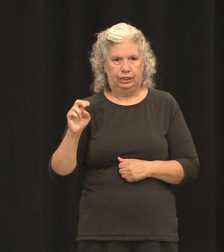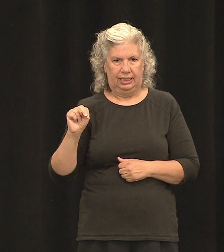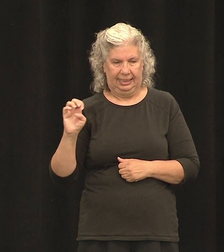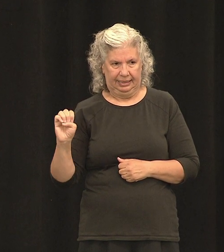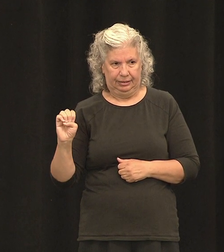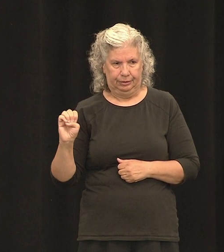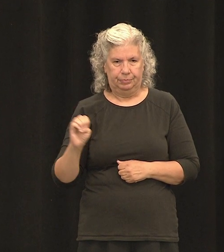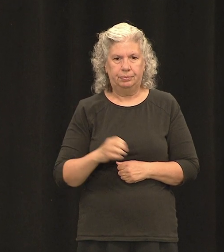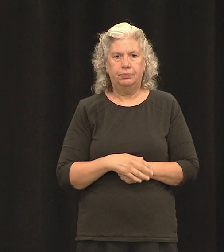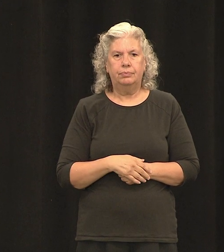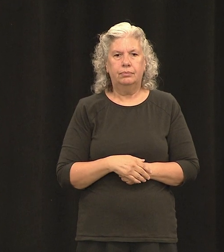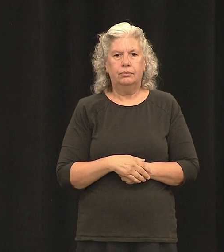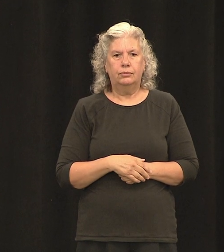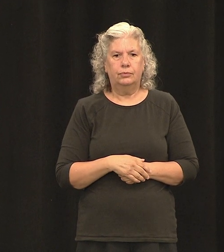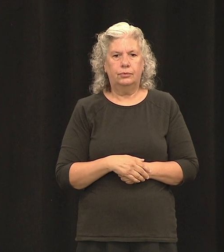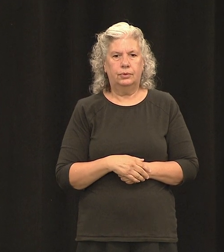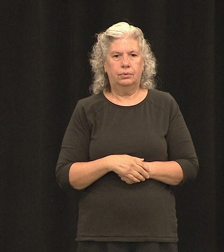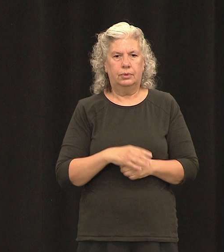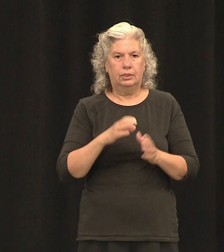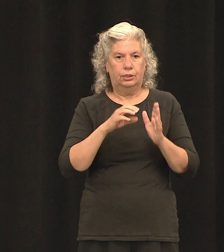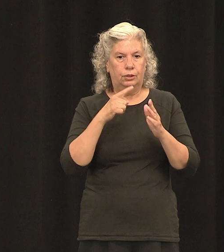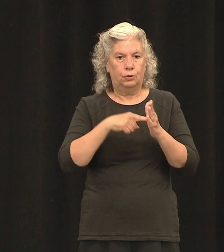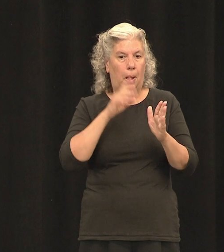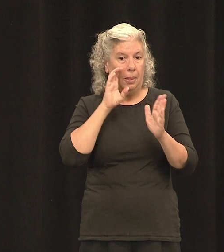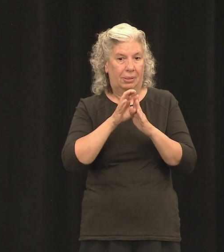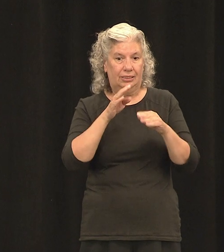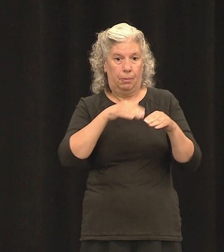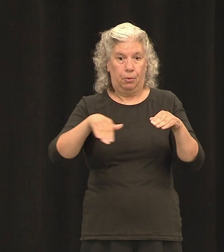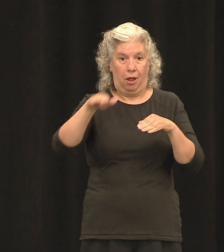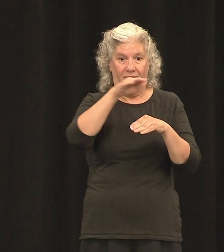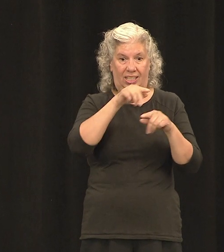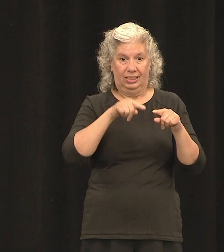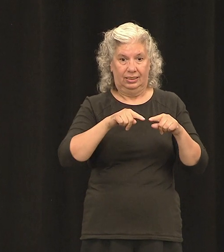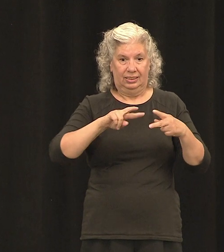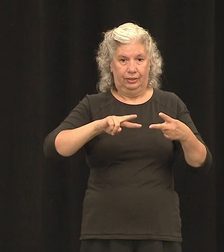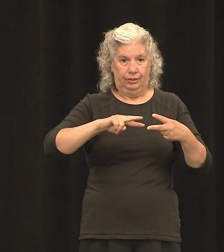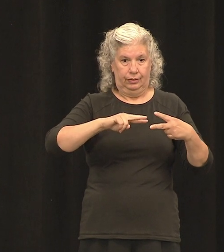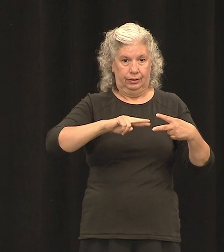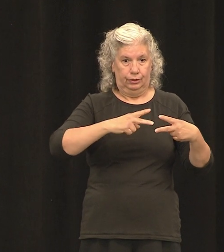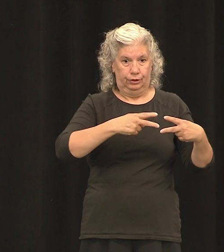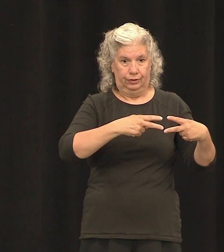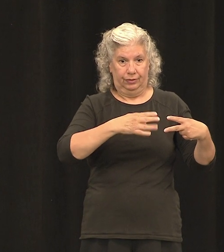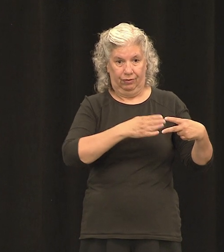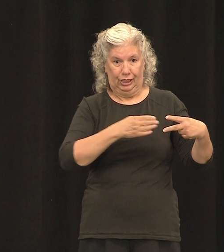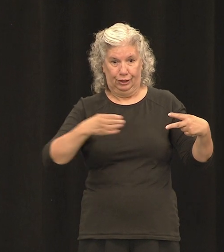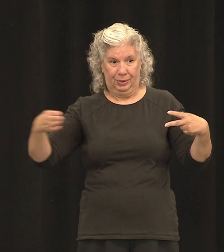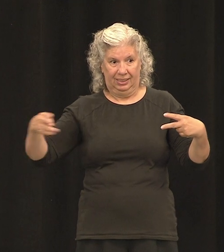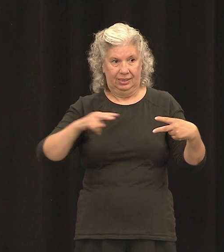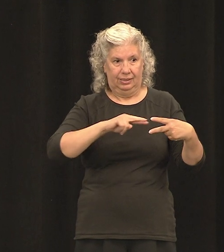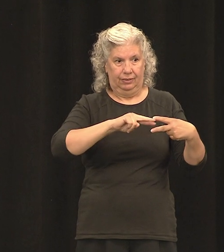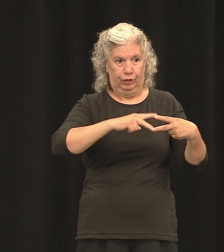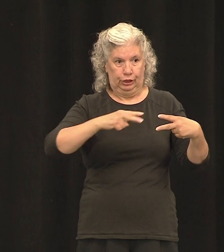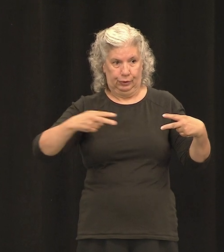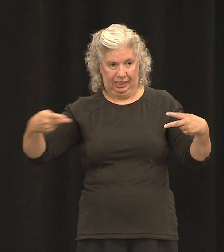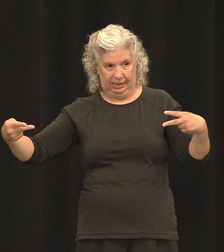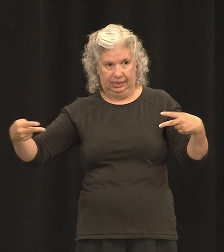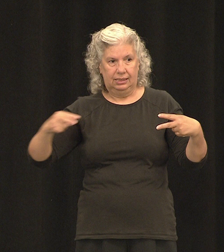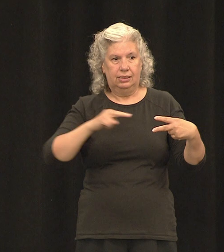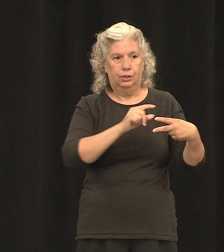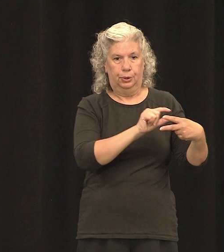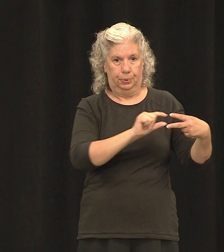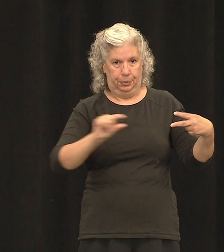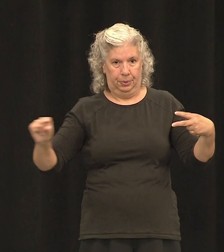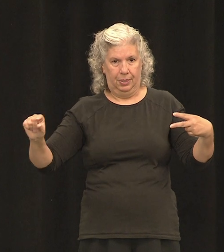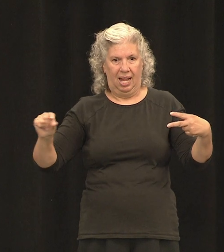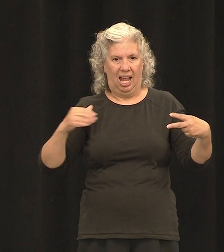above and below this picture of the gene is a list of all of the mutations that we know of,